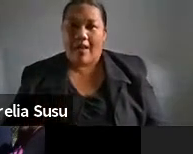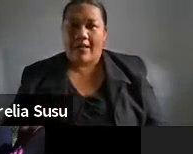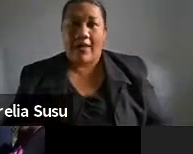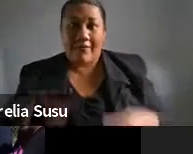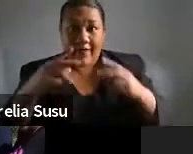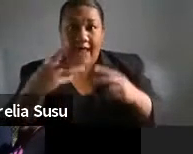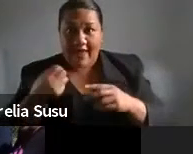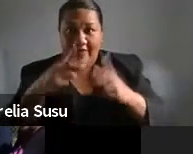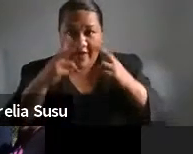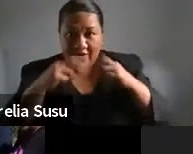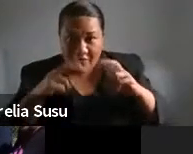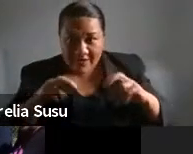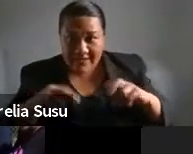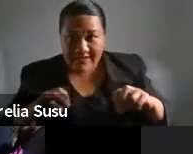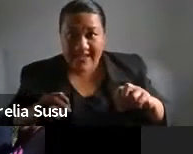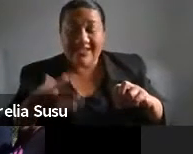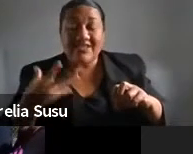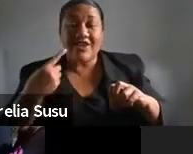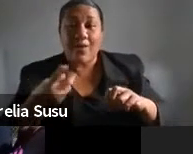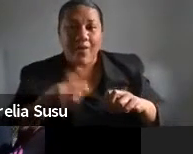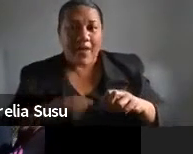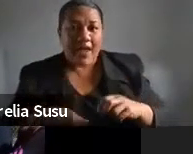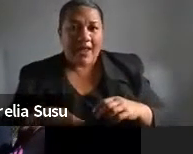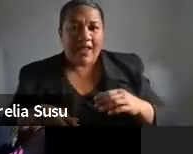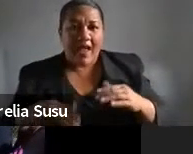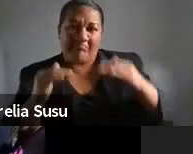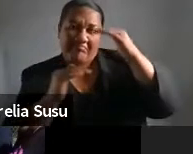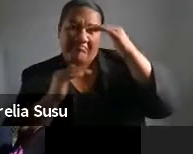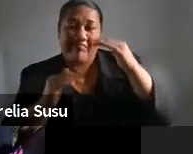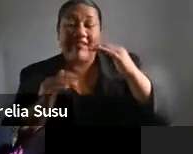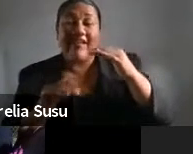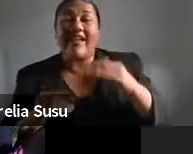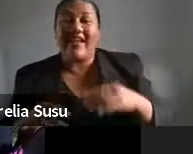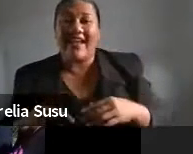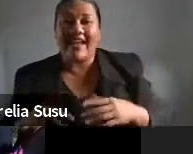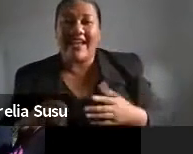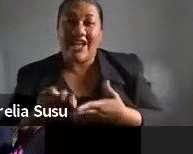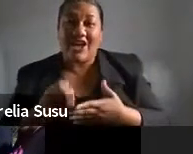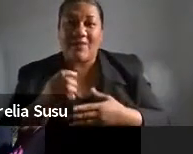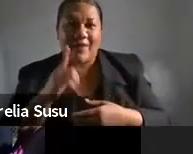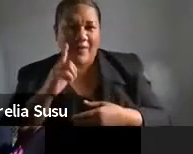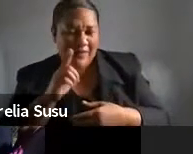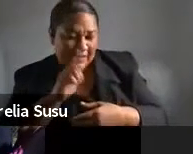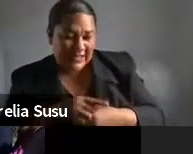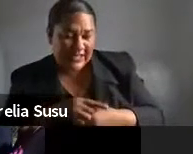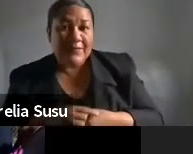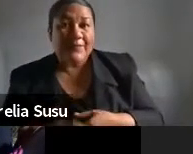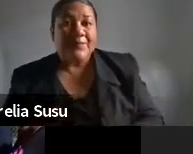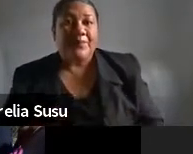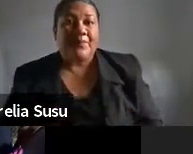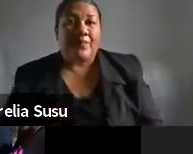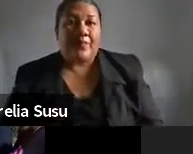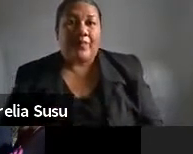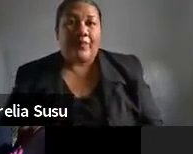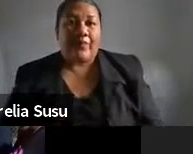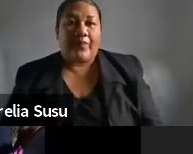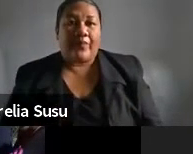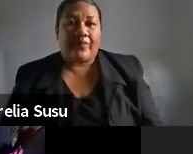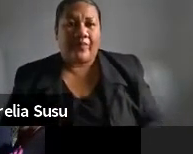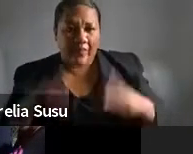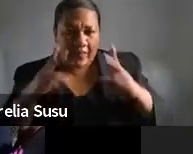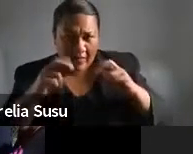the unjust, unequal, and it's available online, you, you, you report. And one of the outcome from this research, the doctor